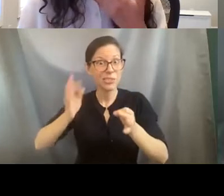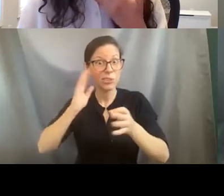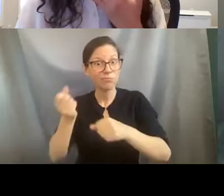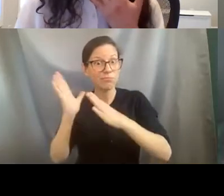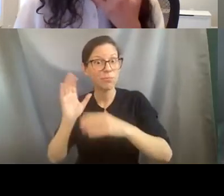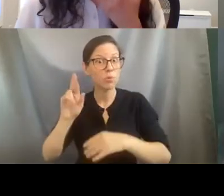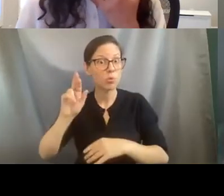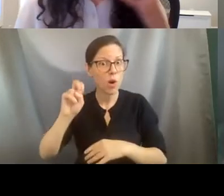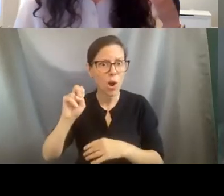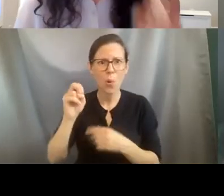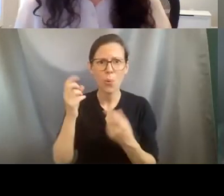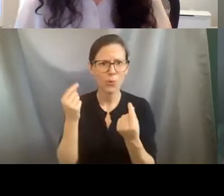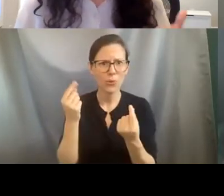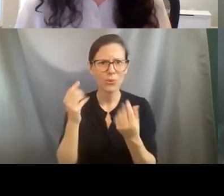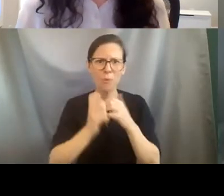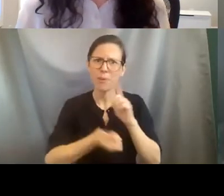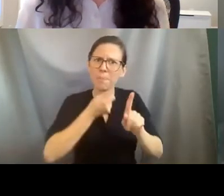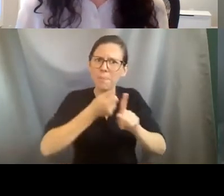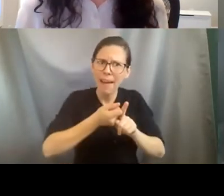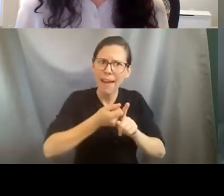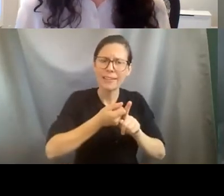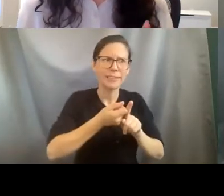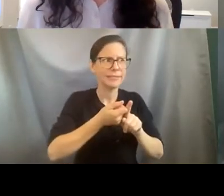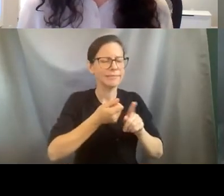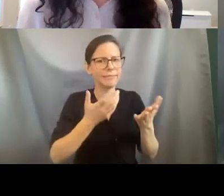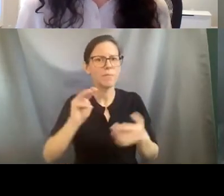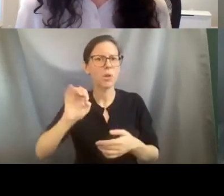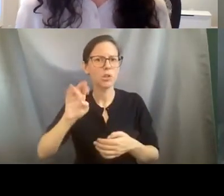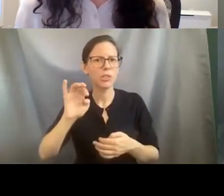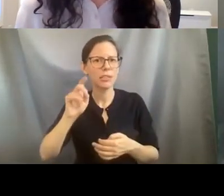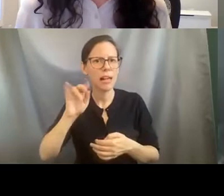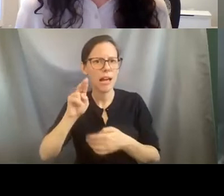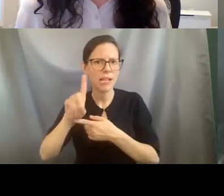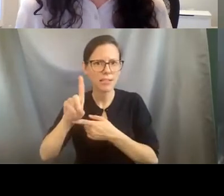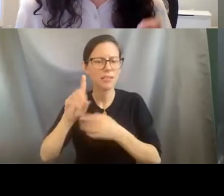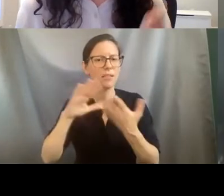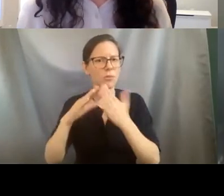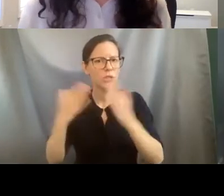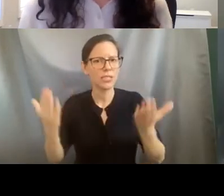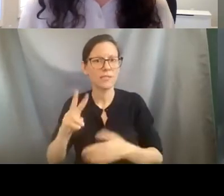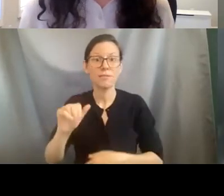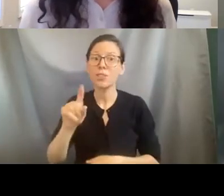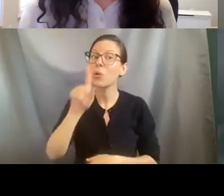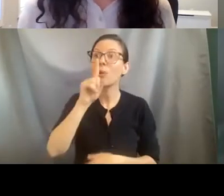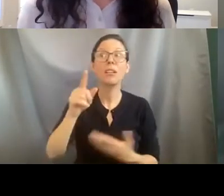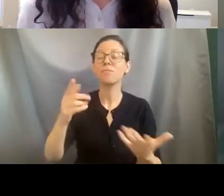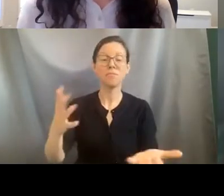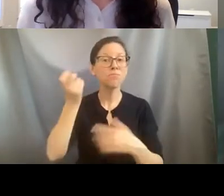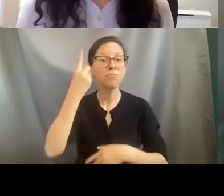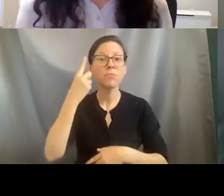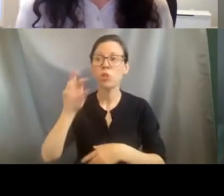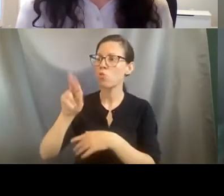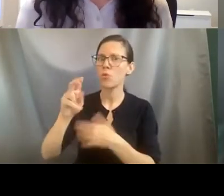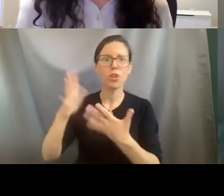so, you know, even with Roe in place, affordable and accessible abortion has always been difficult